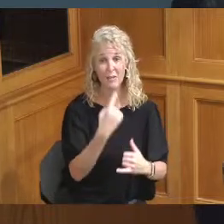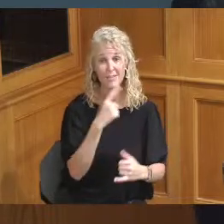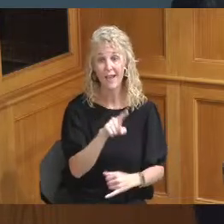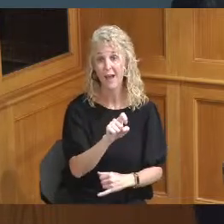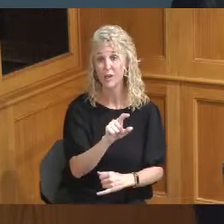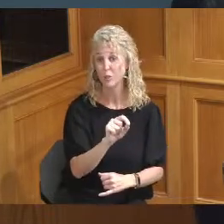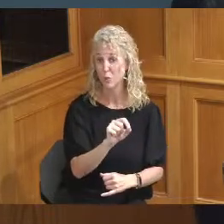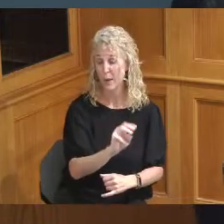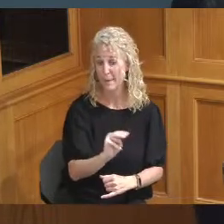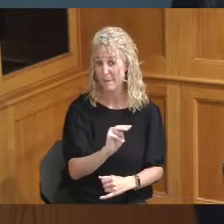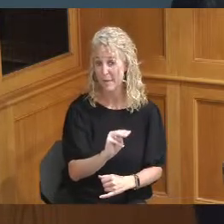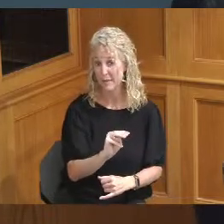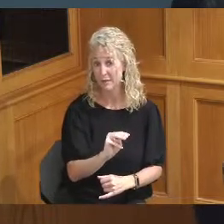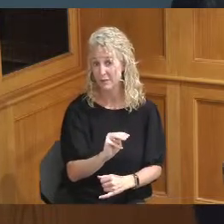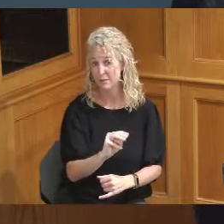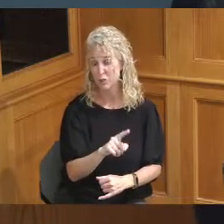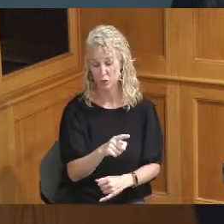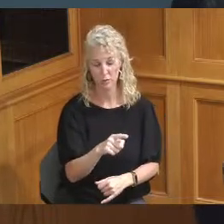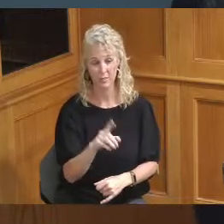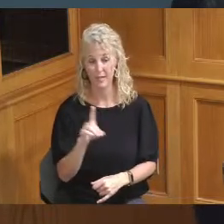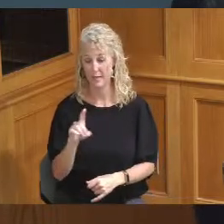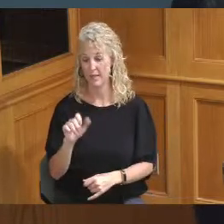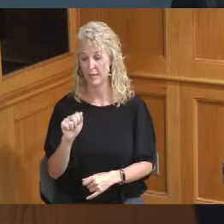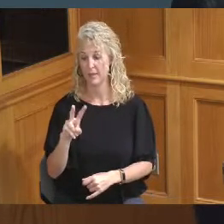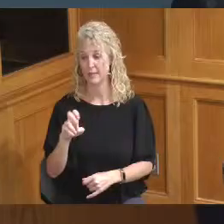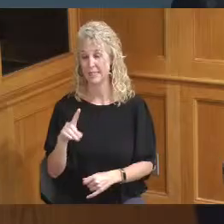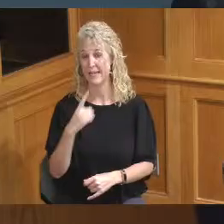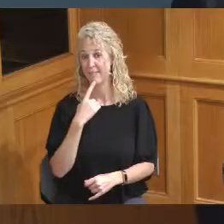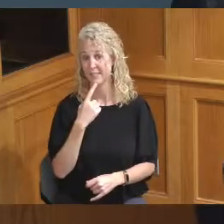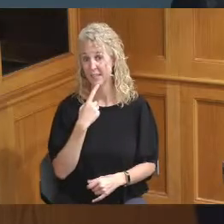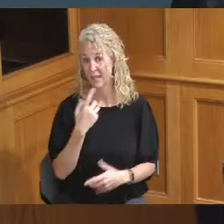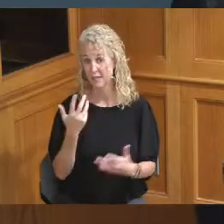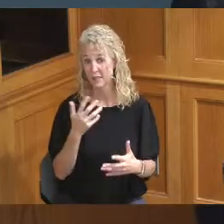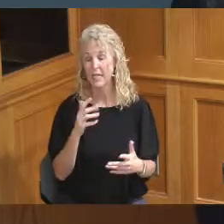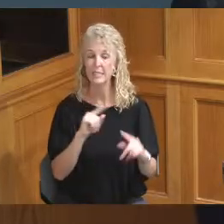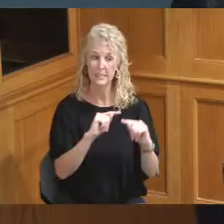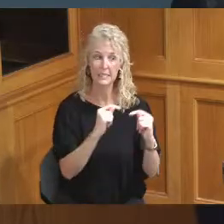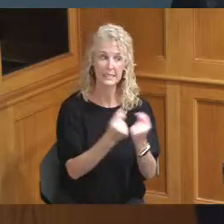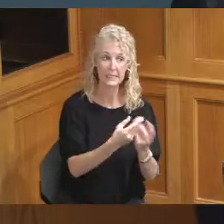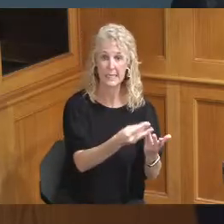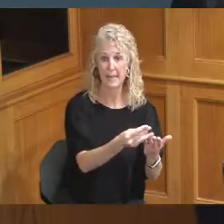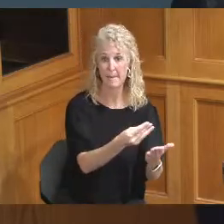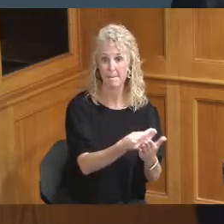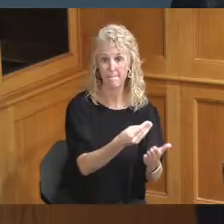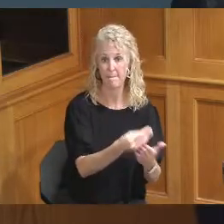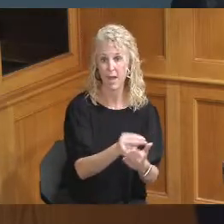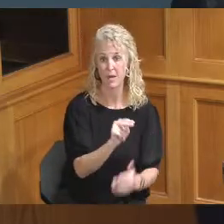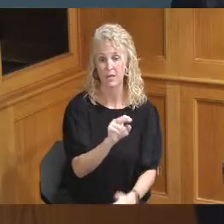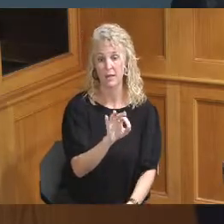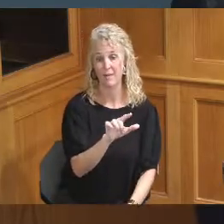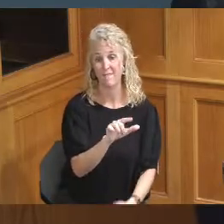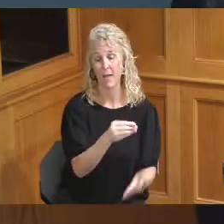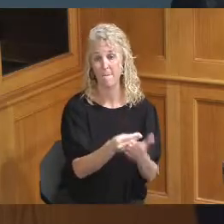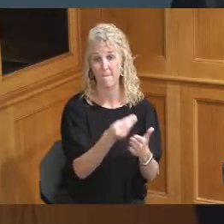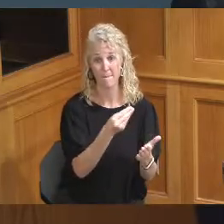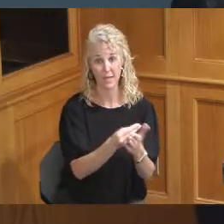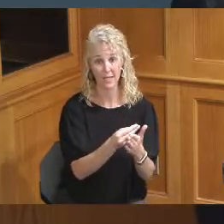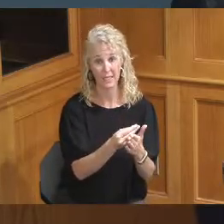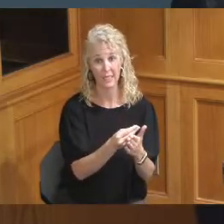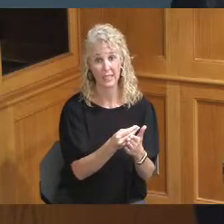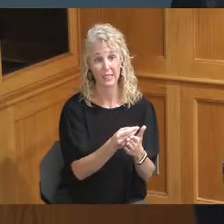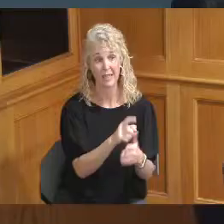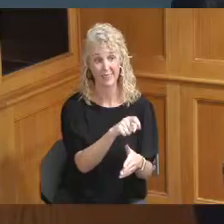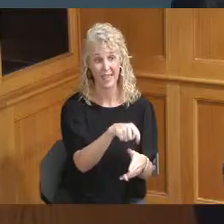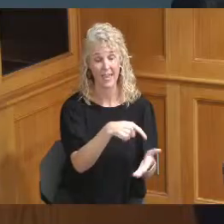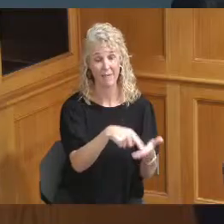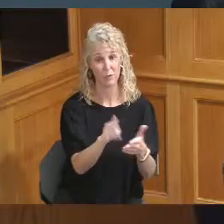$120 million. And David, you characterize it correctly. It's NFL and team money, but the team had to go get the money, and they're on the hook for the money.